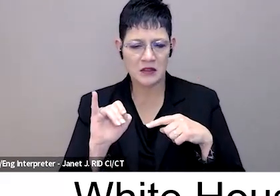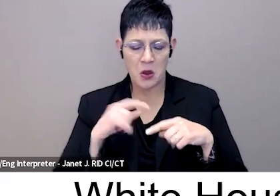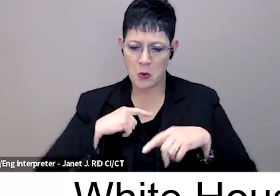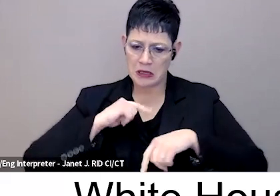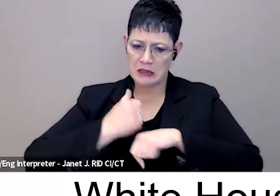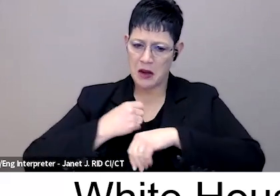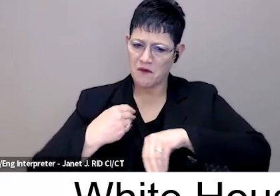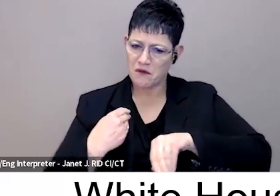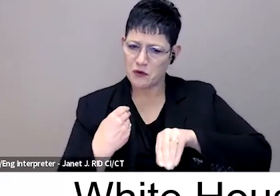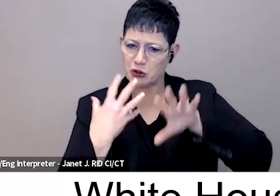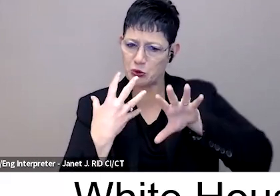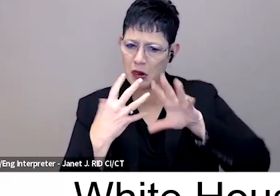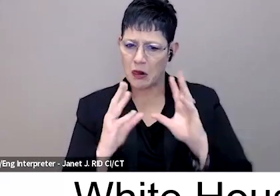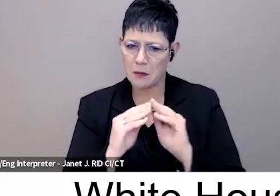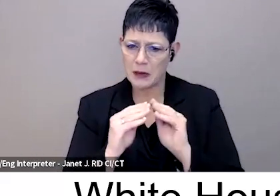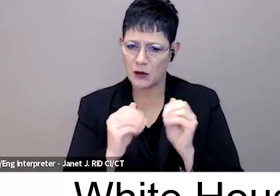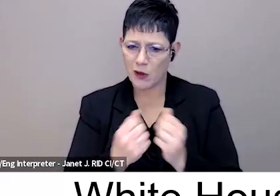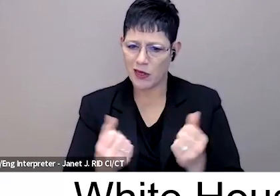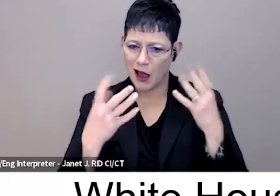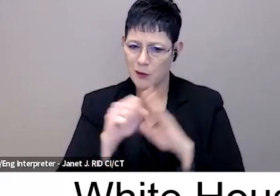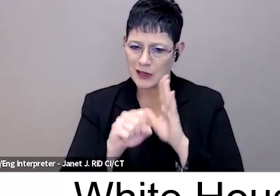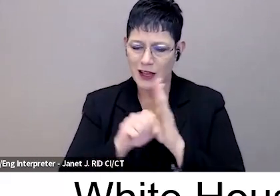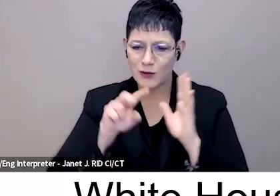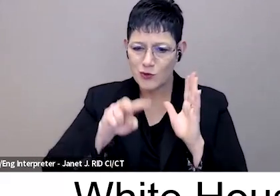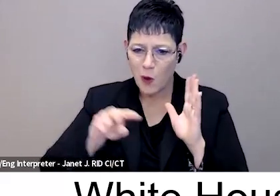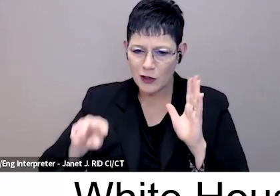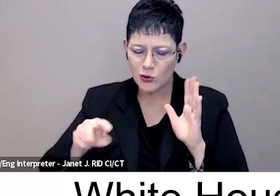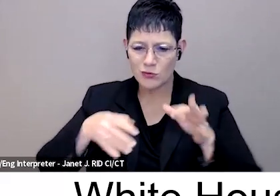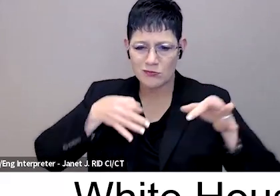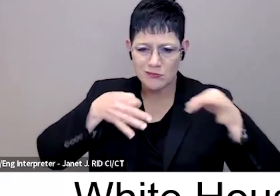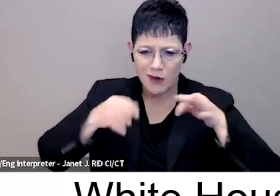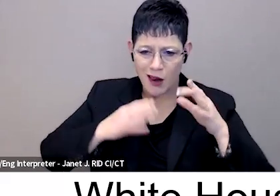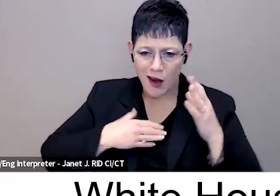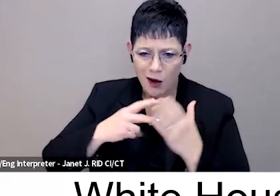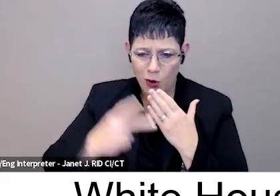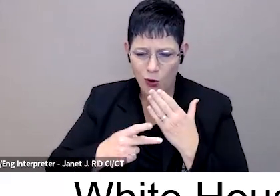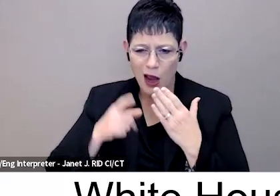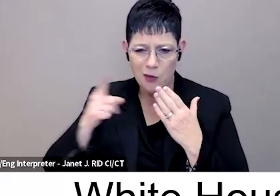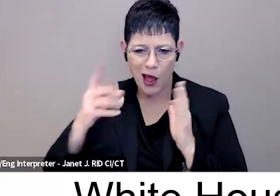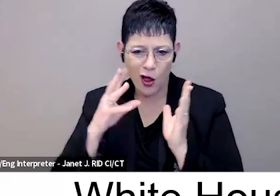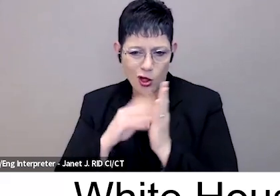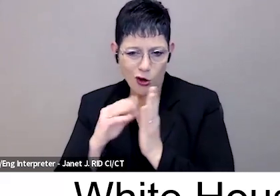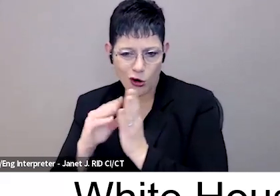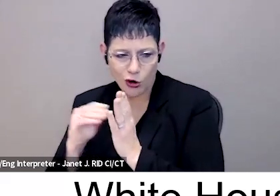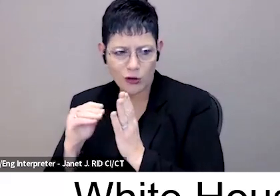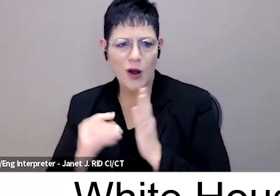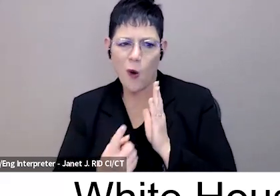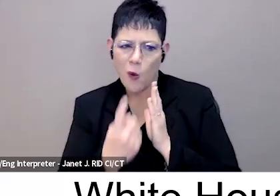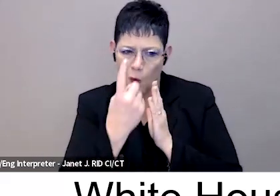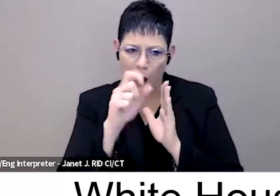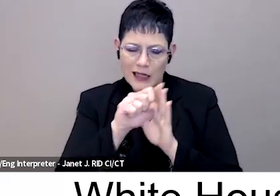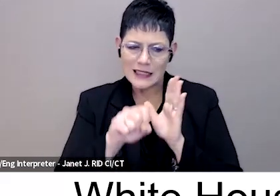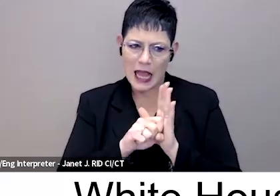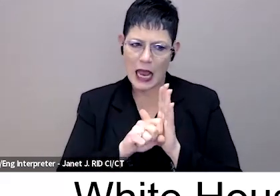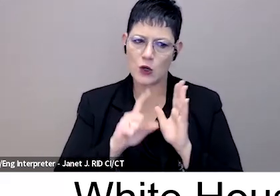meetings with 22 states about our program and how we've done it. And then we also have one particular state that has